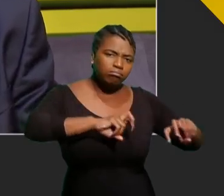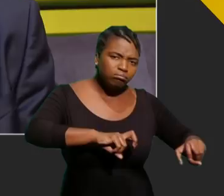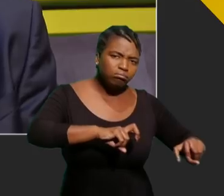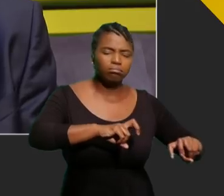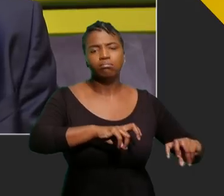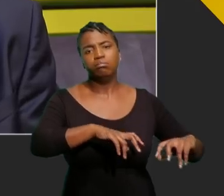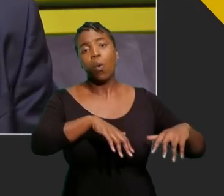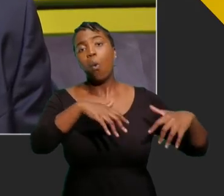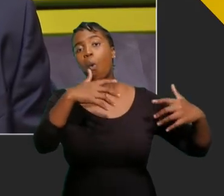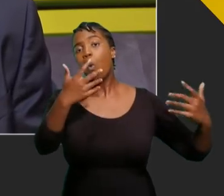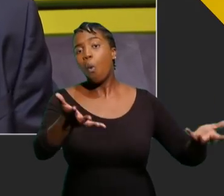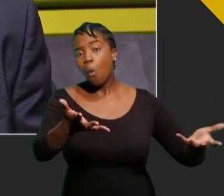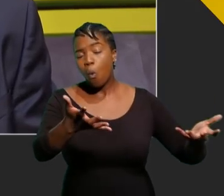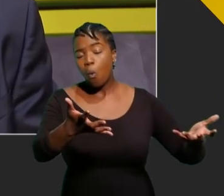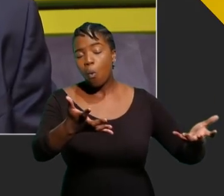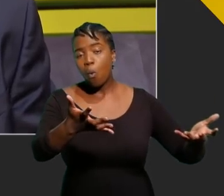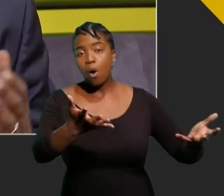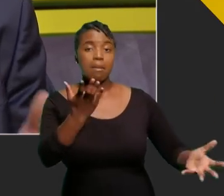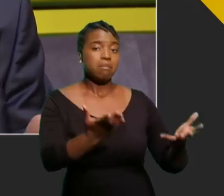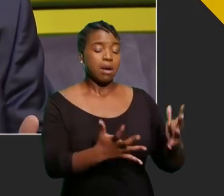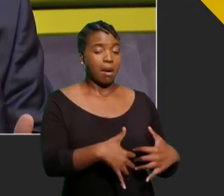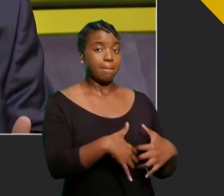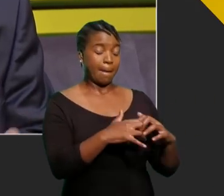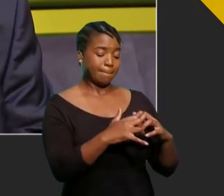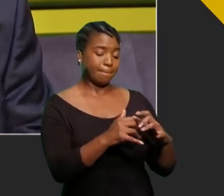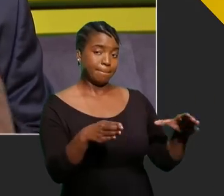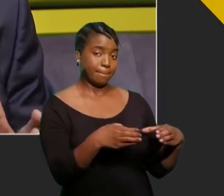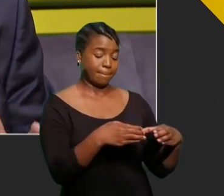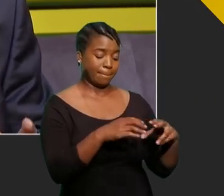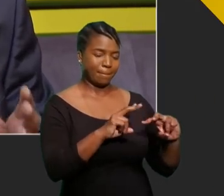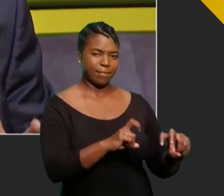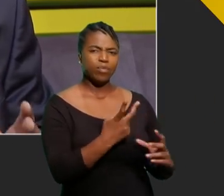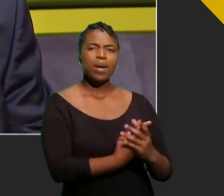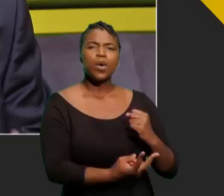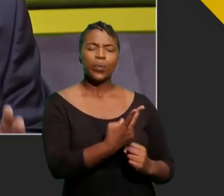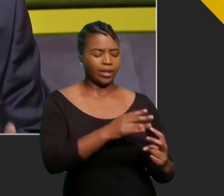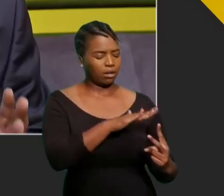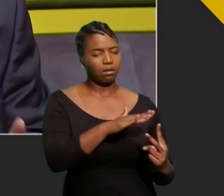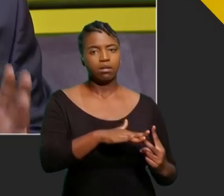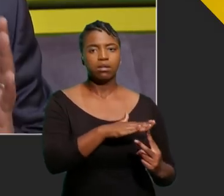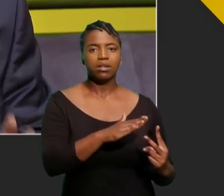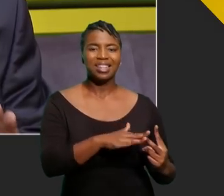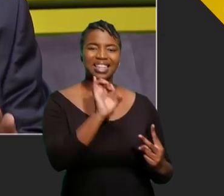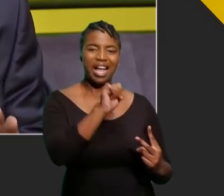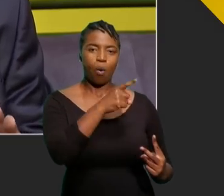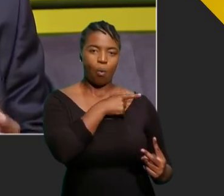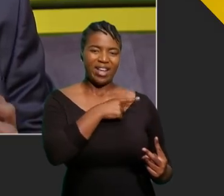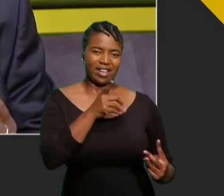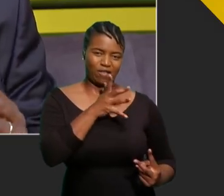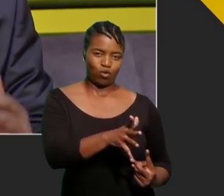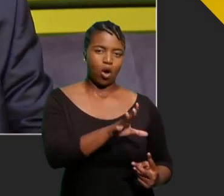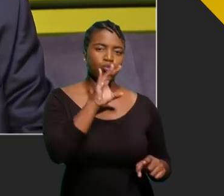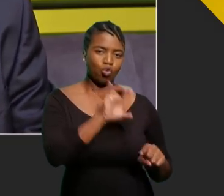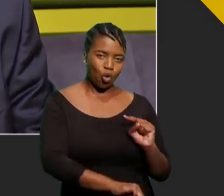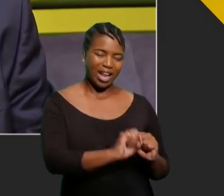information. Or the other option is to actually set up a commission. Yes. And both things are actually aimed at trying to get to the truth.